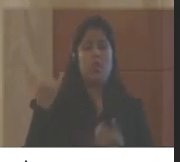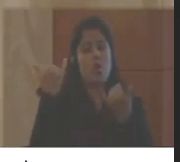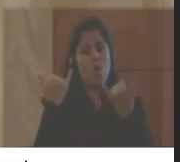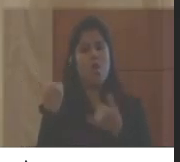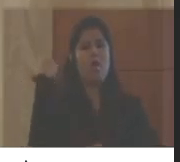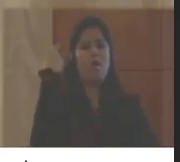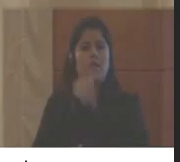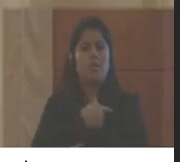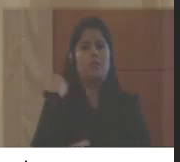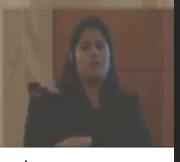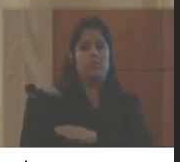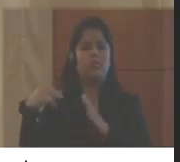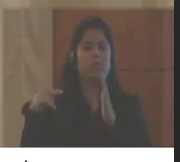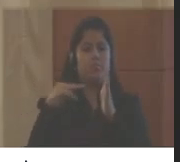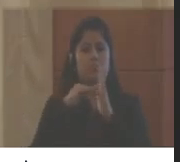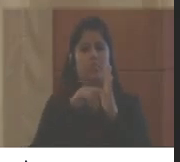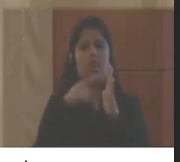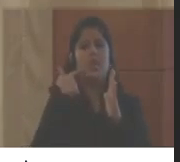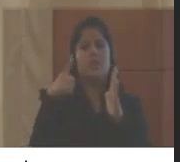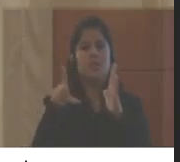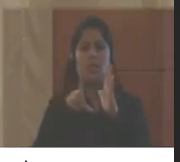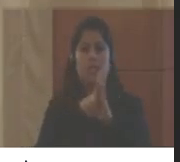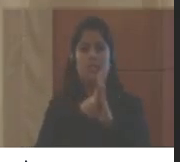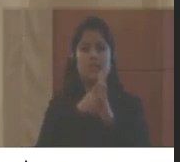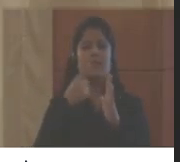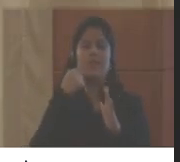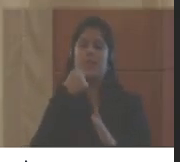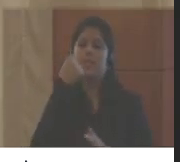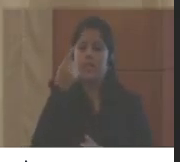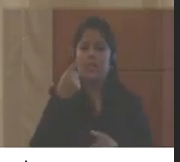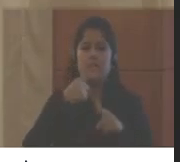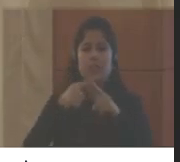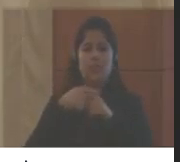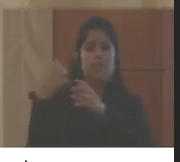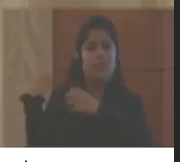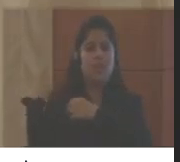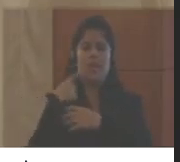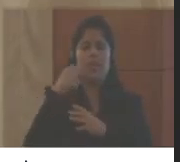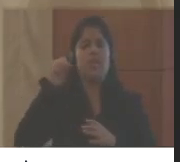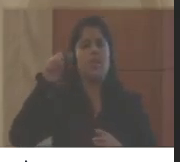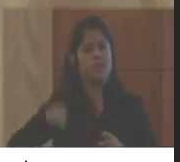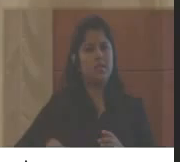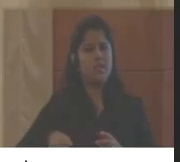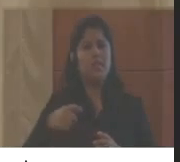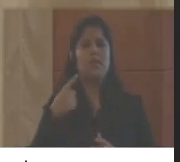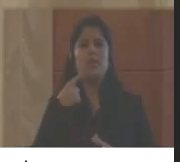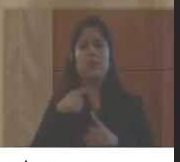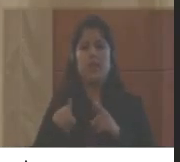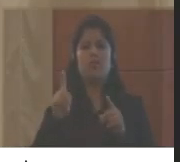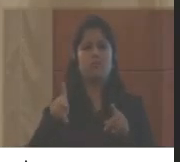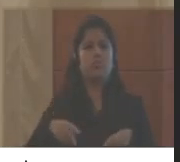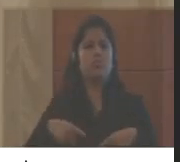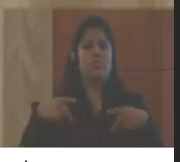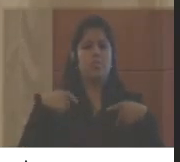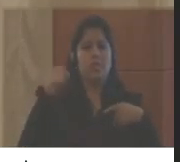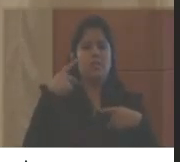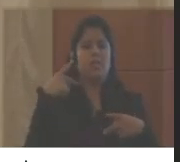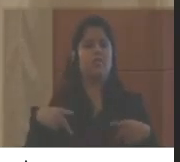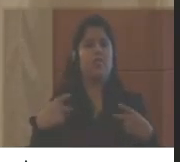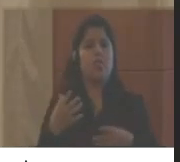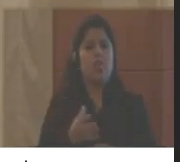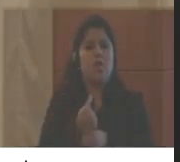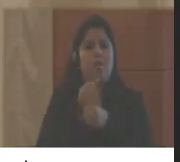in this regard. It is important to share that in order for this whole scheme to be developed, there